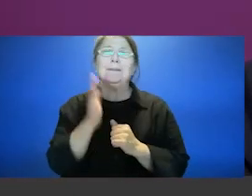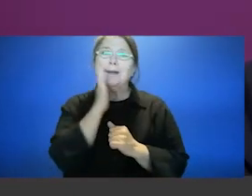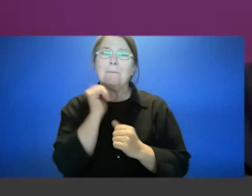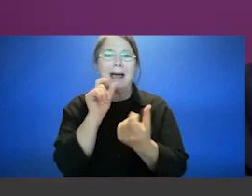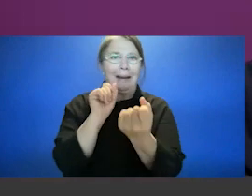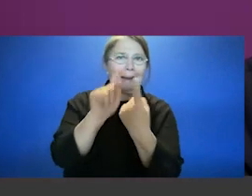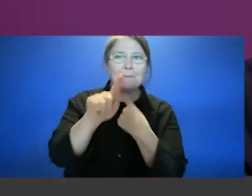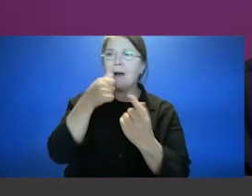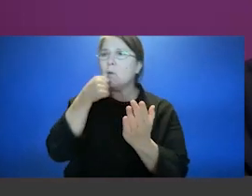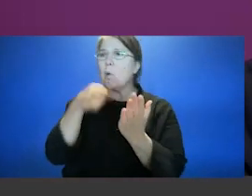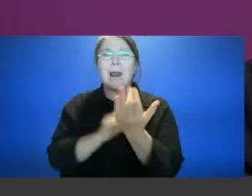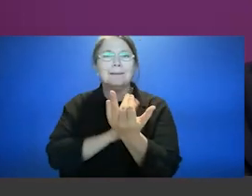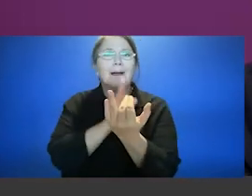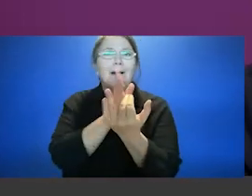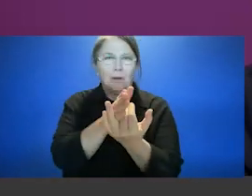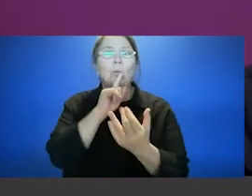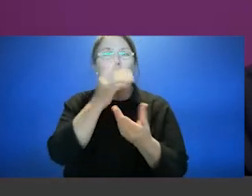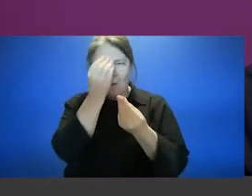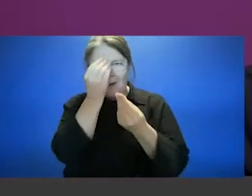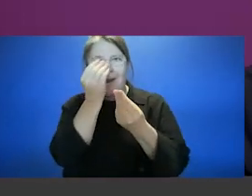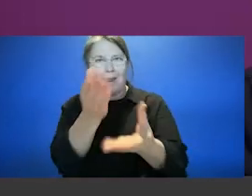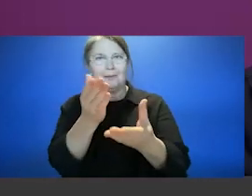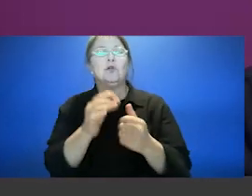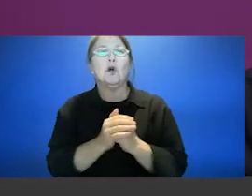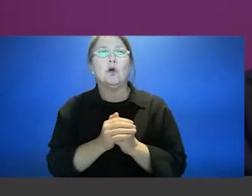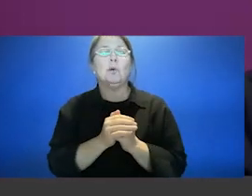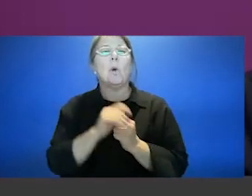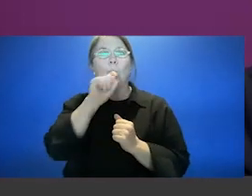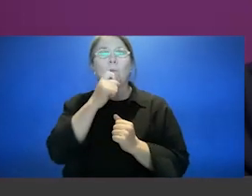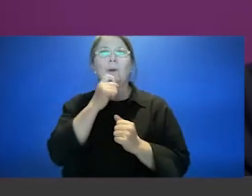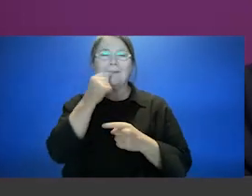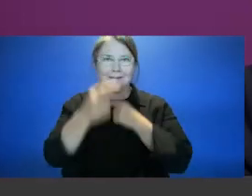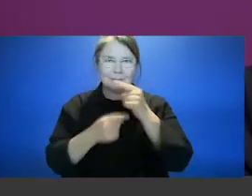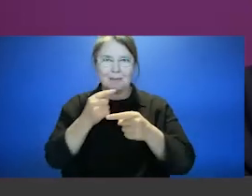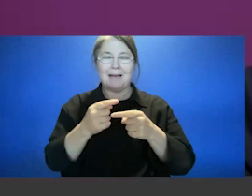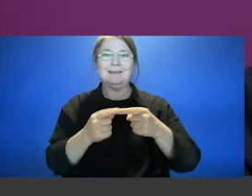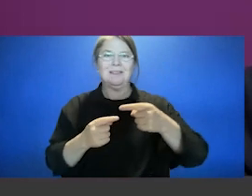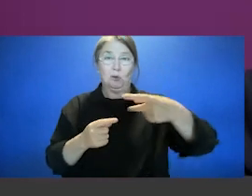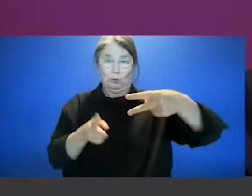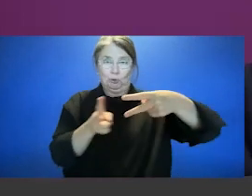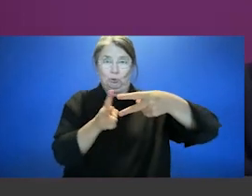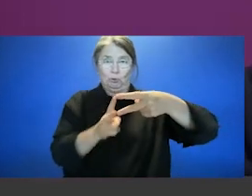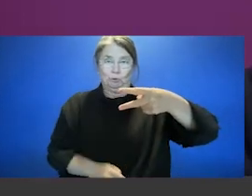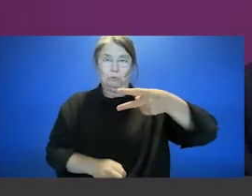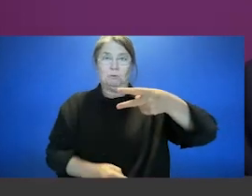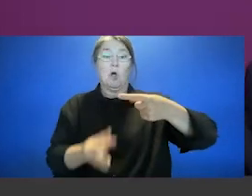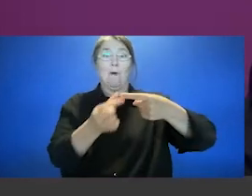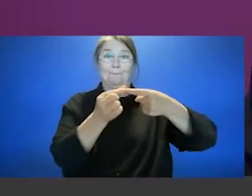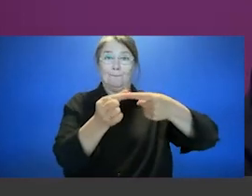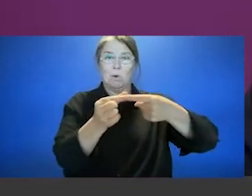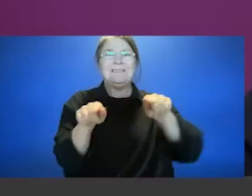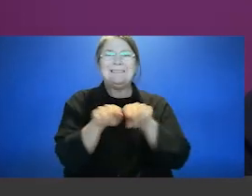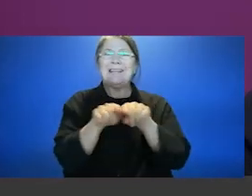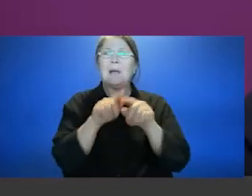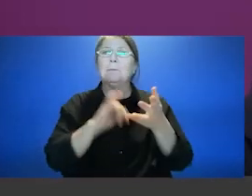more generally. So the correspondence will deal with your complaint in two parts. The first part will be about what Sue's been talking about,